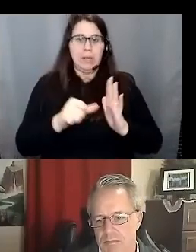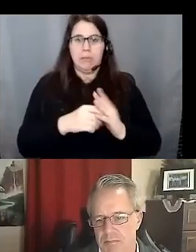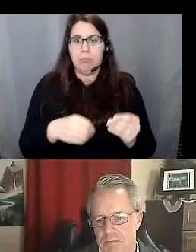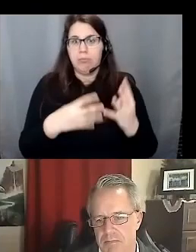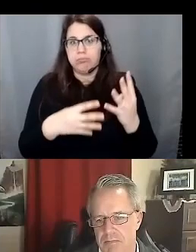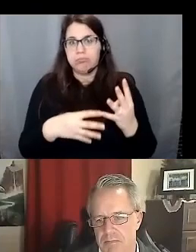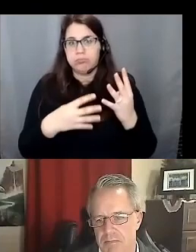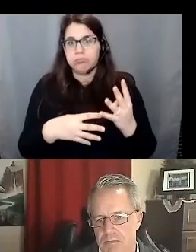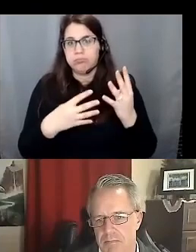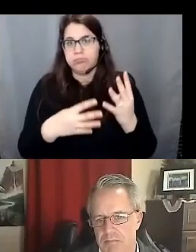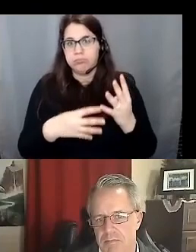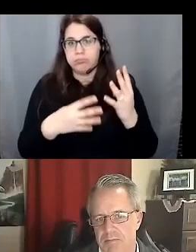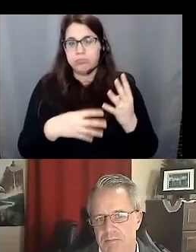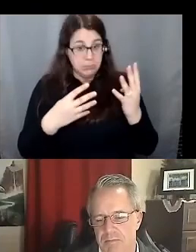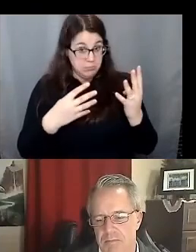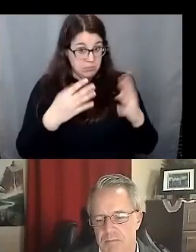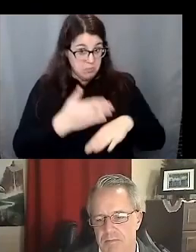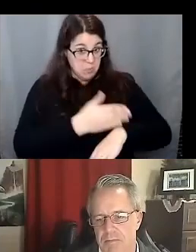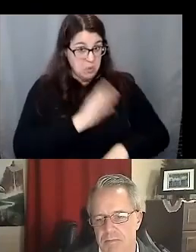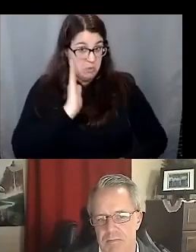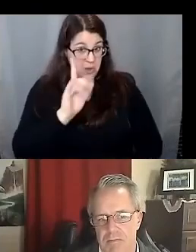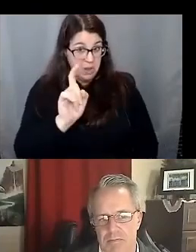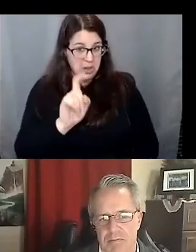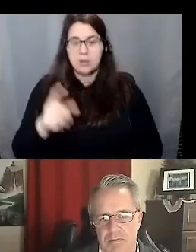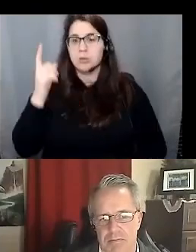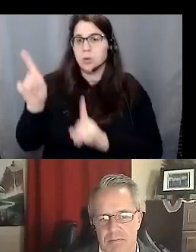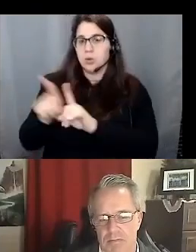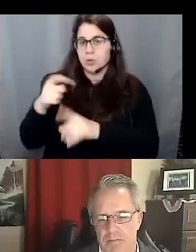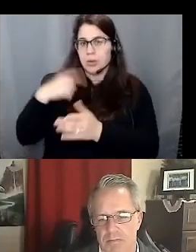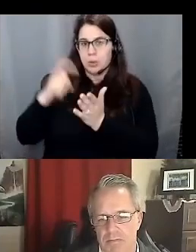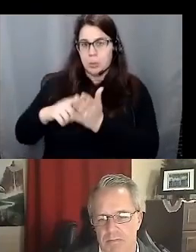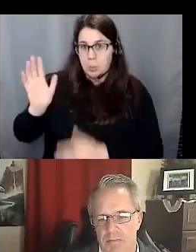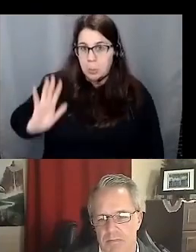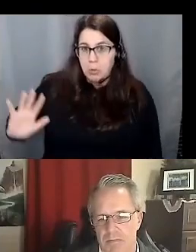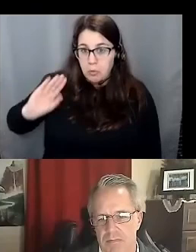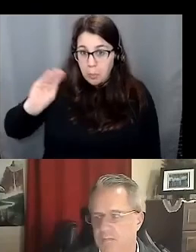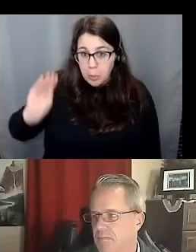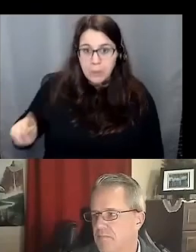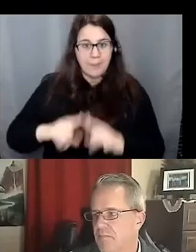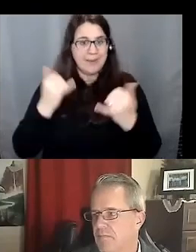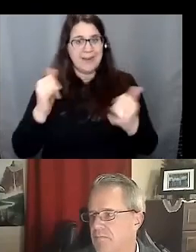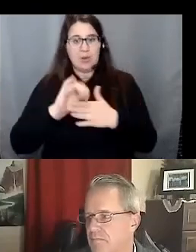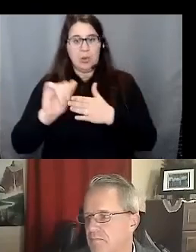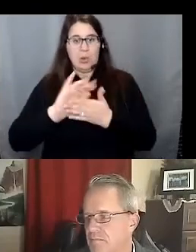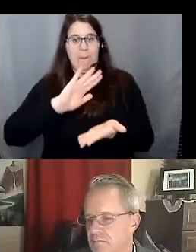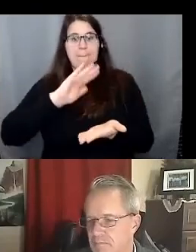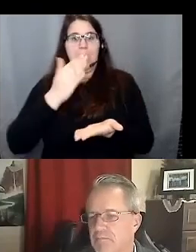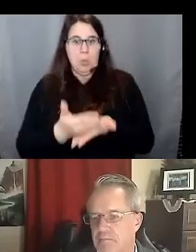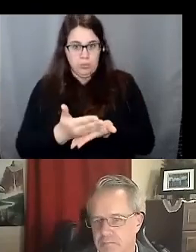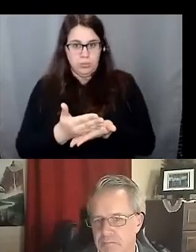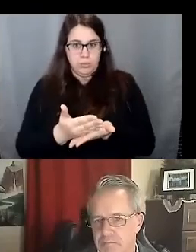expected? I also noticed that it was previously percentages for contributions. Now it is dollar amounts per